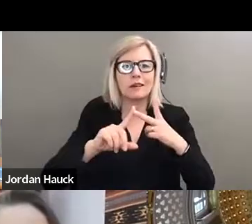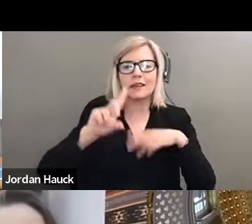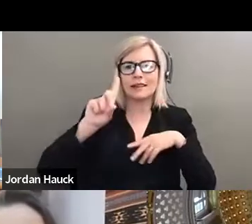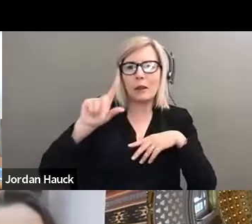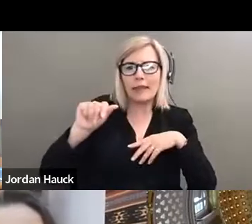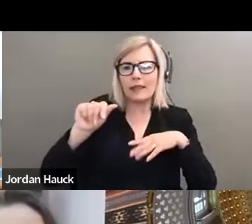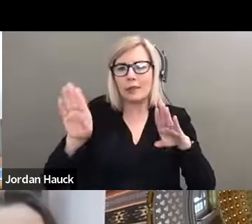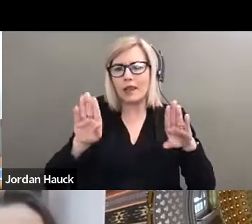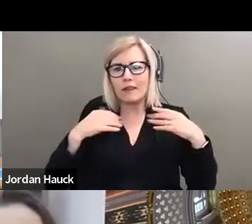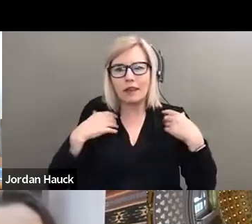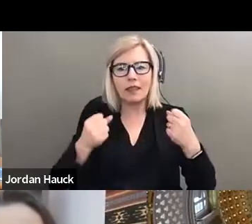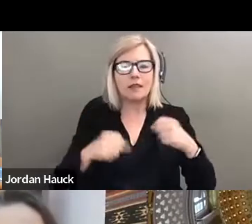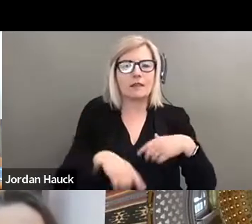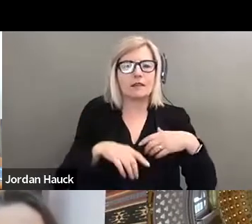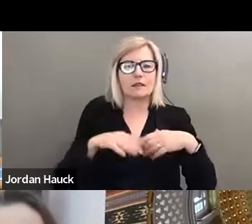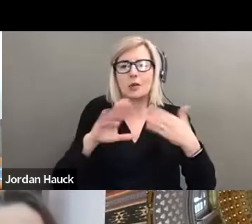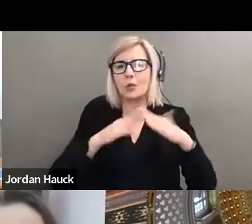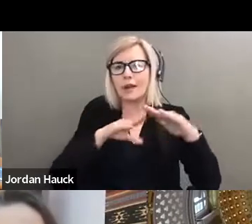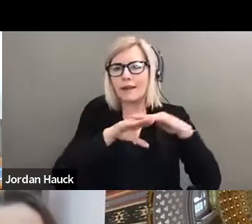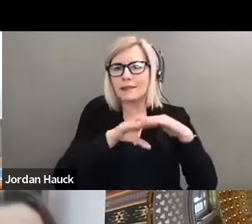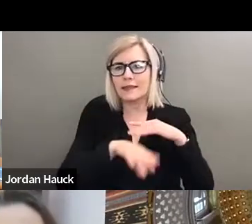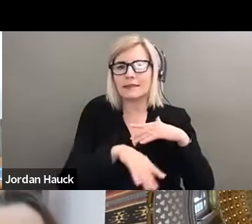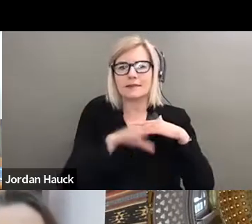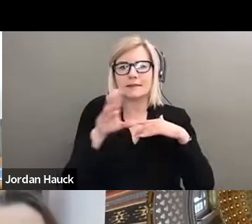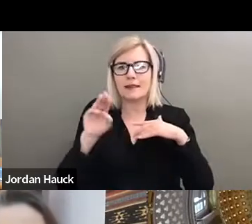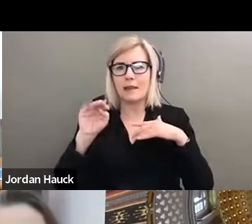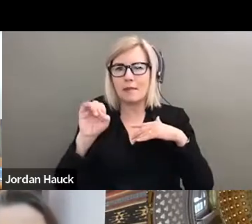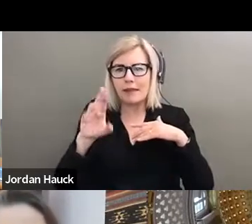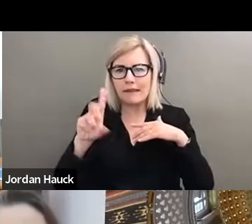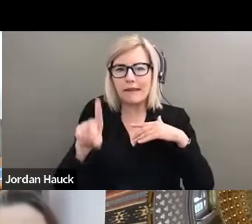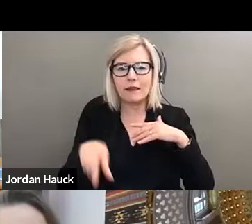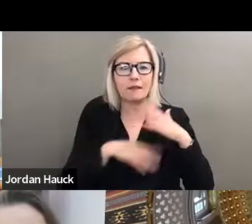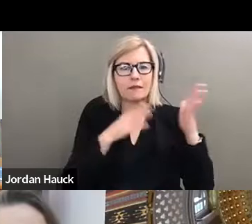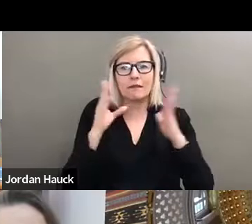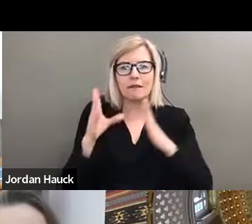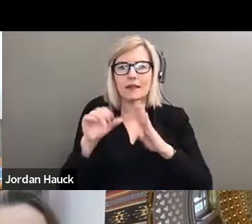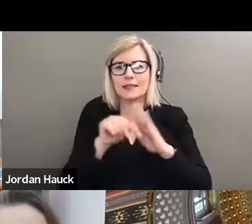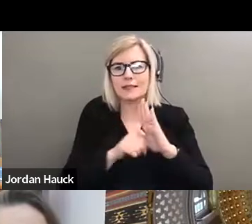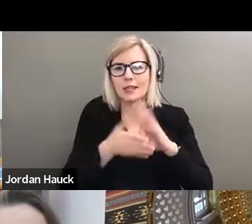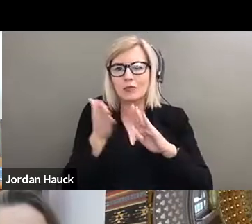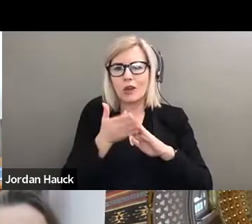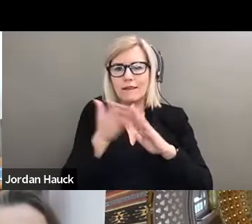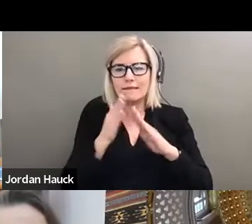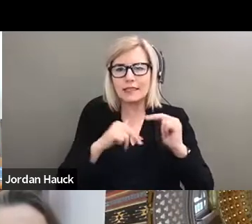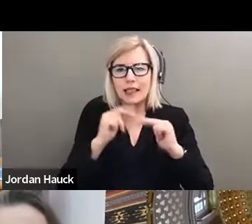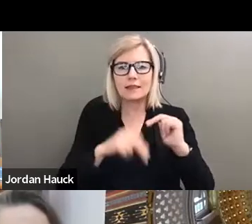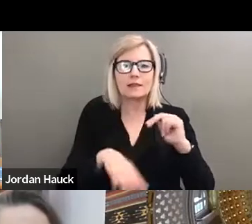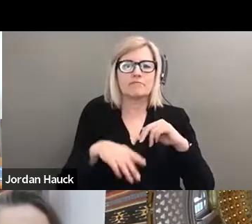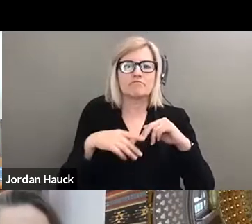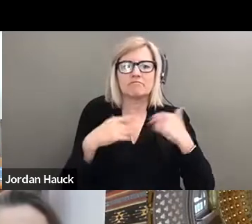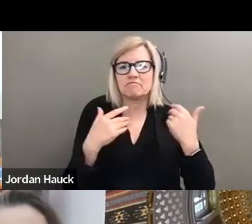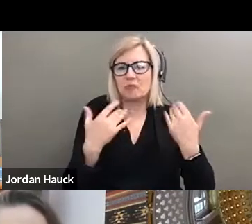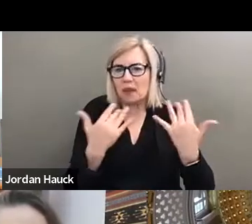health, community access, Medicaid, state run facilities, family waiting lists